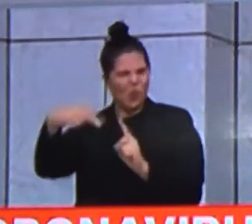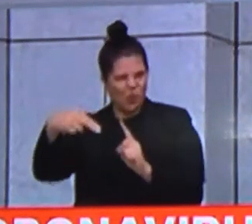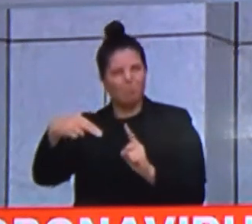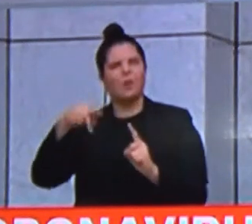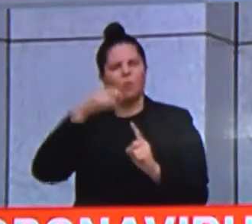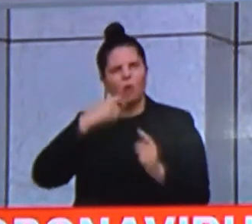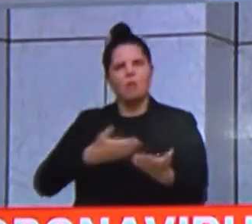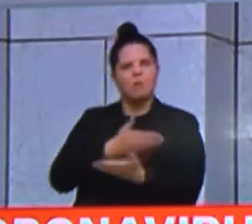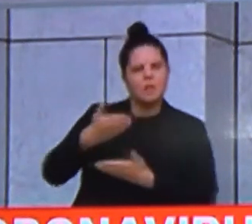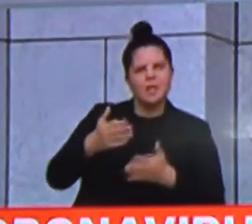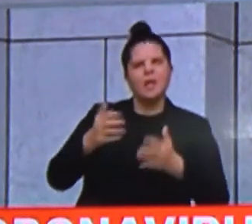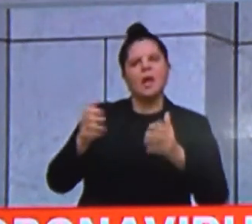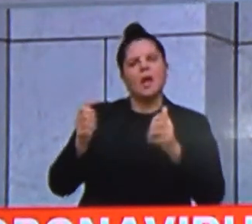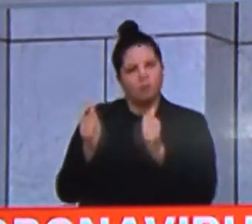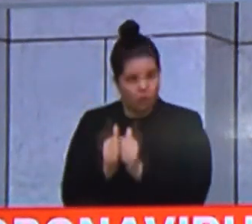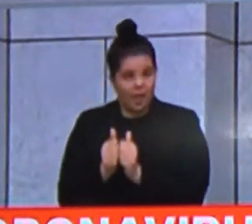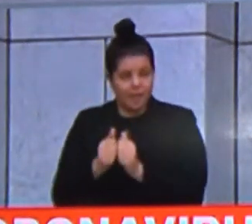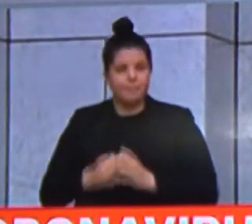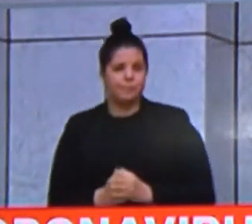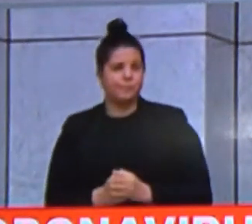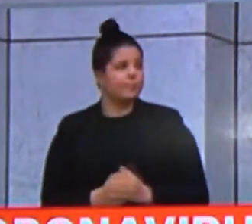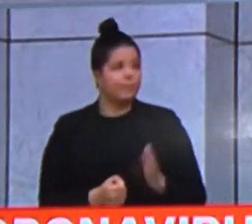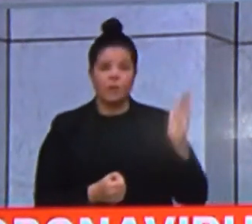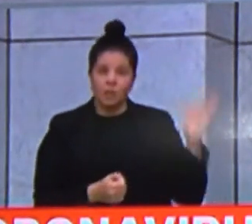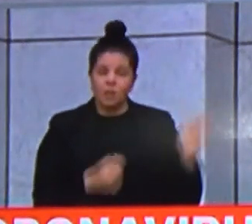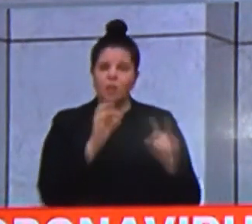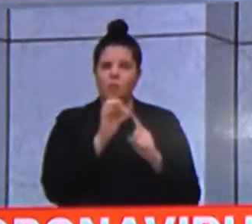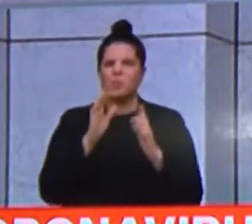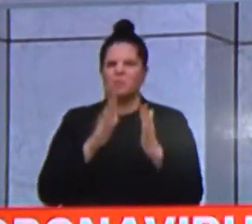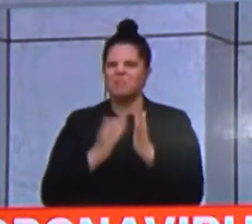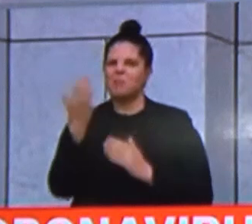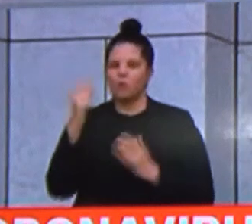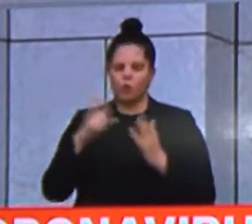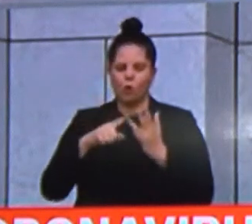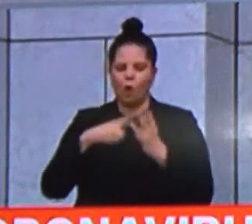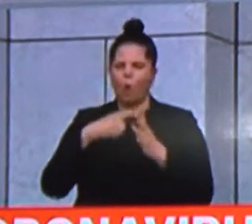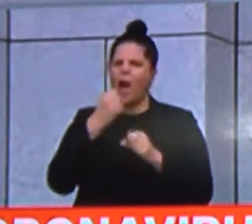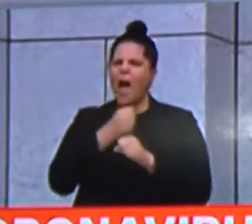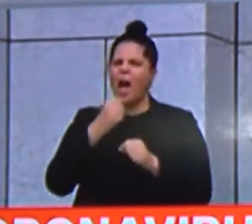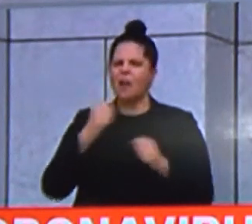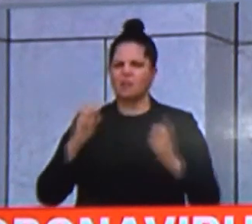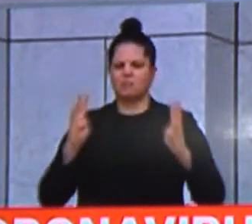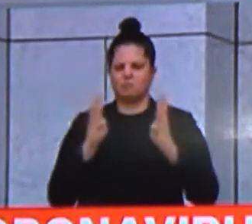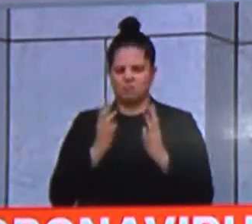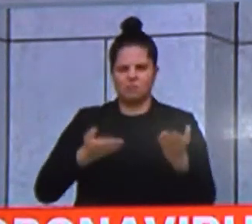can make. So happy to take some questions, John, and then Michelle.